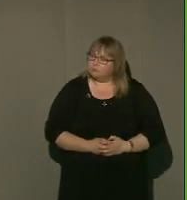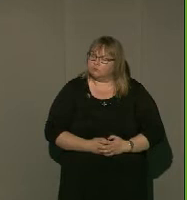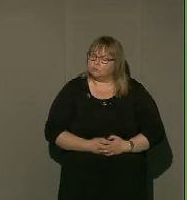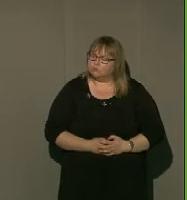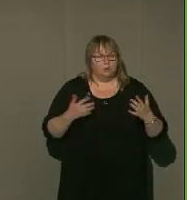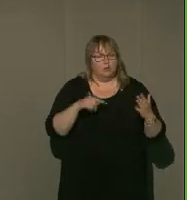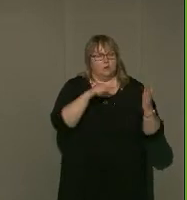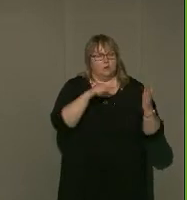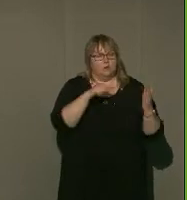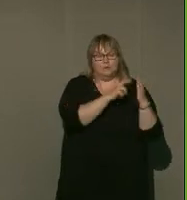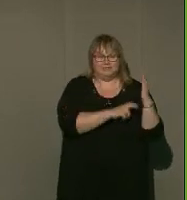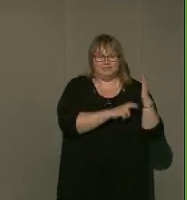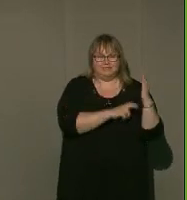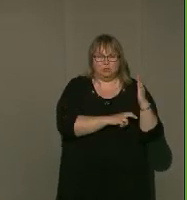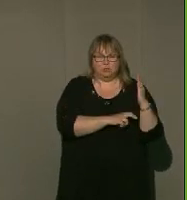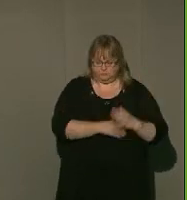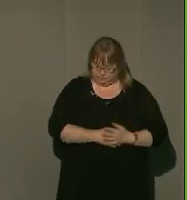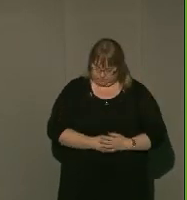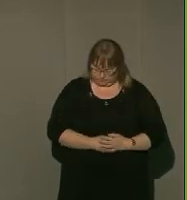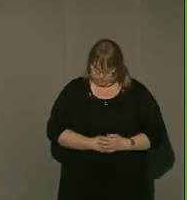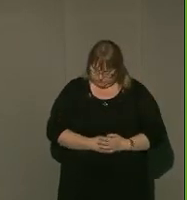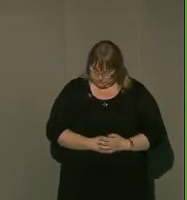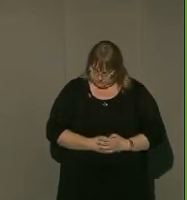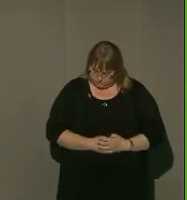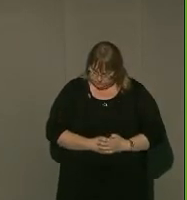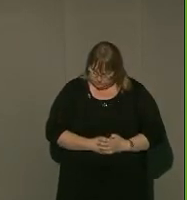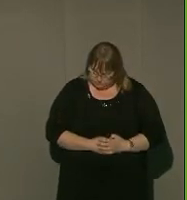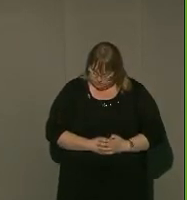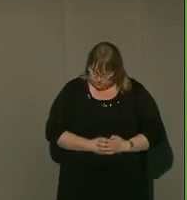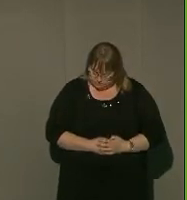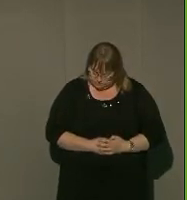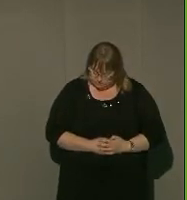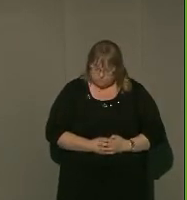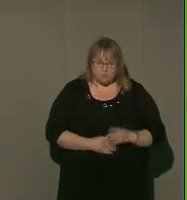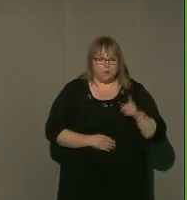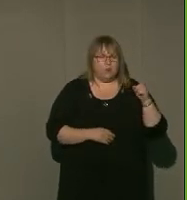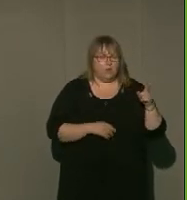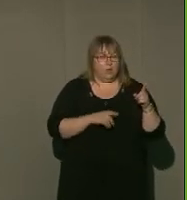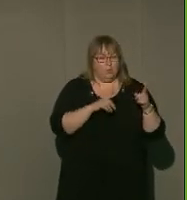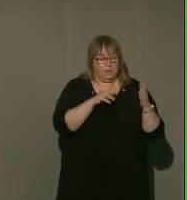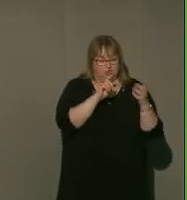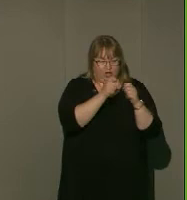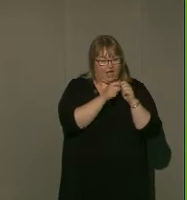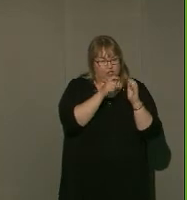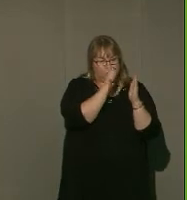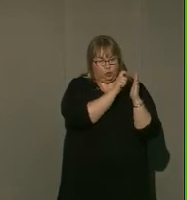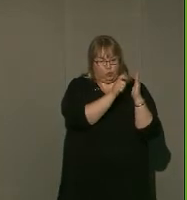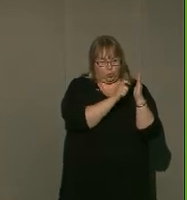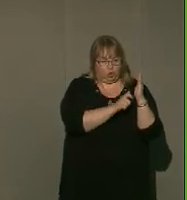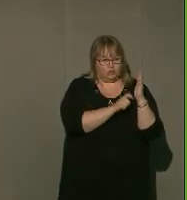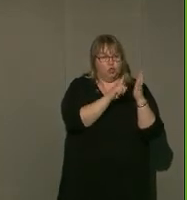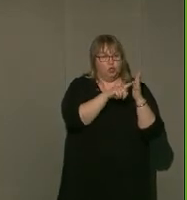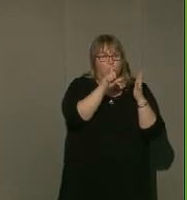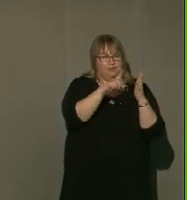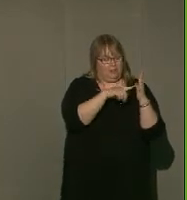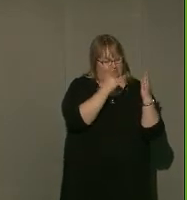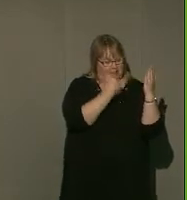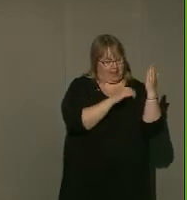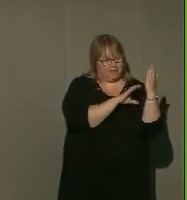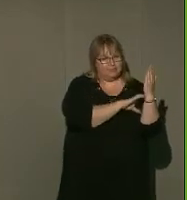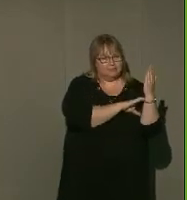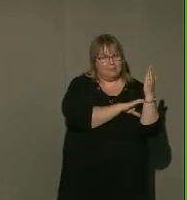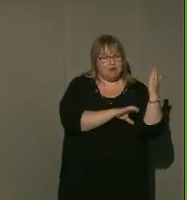Yep. Yeah. For clarity, that will be changed to the UCU. Yeah. The last paragraph refers to